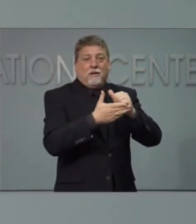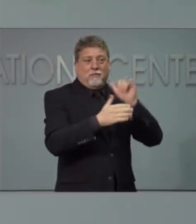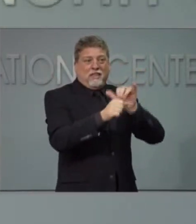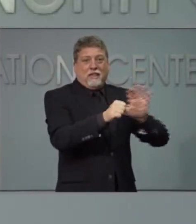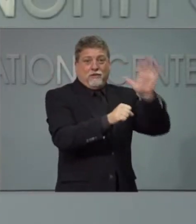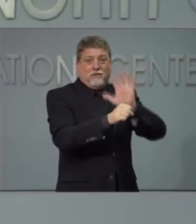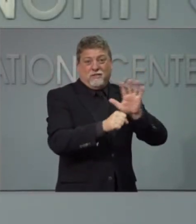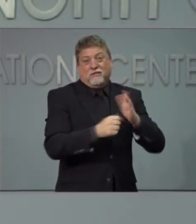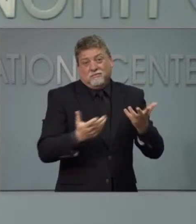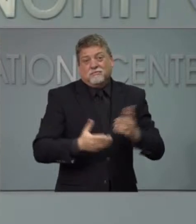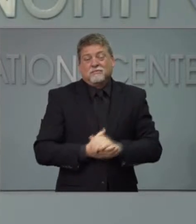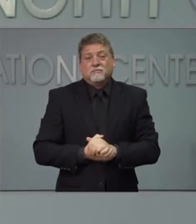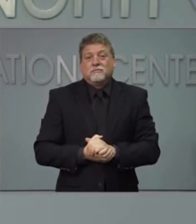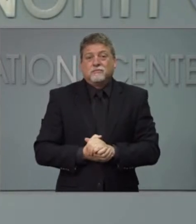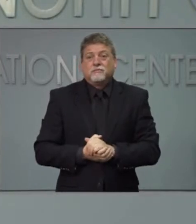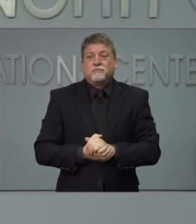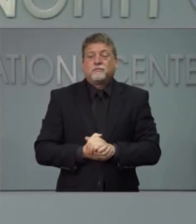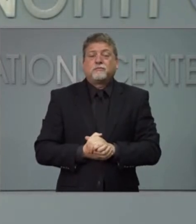Next question, please.